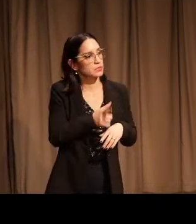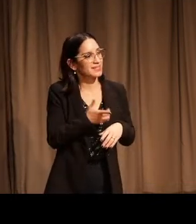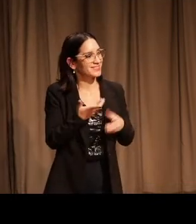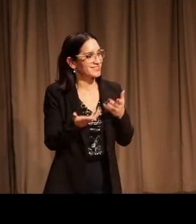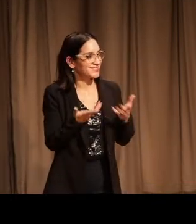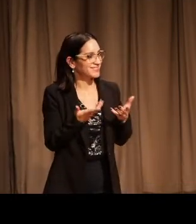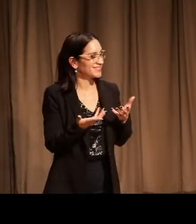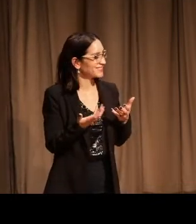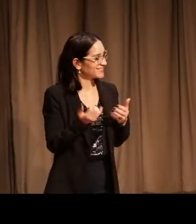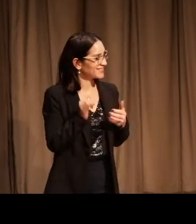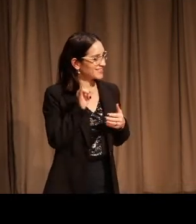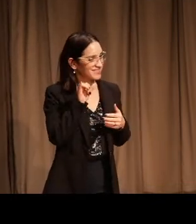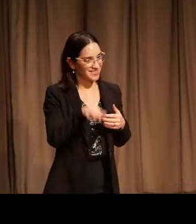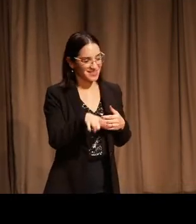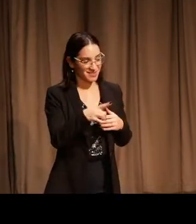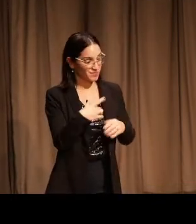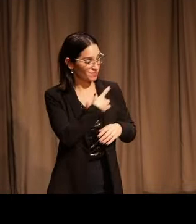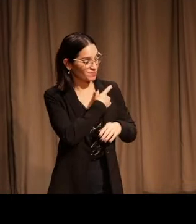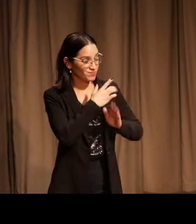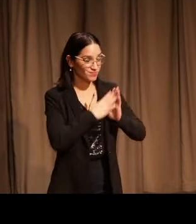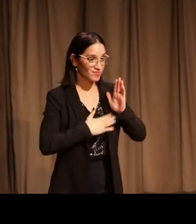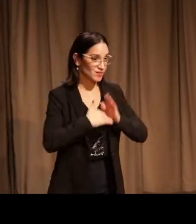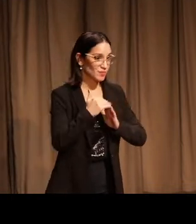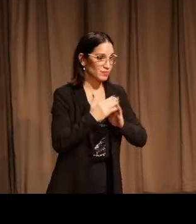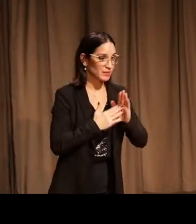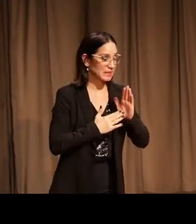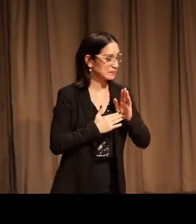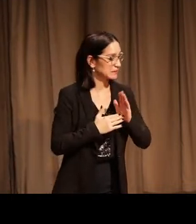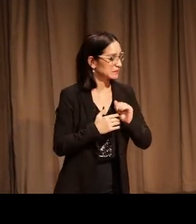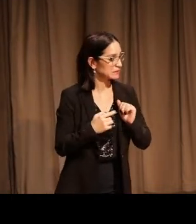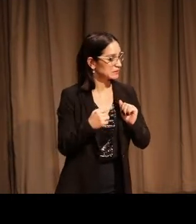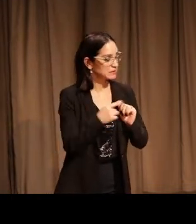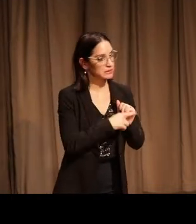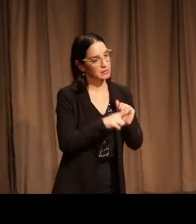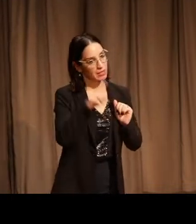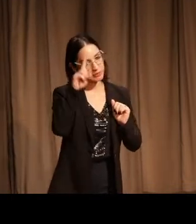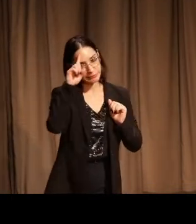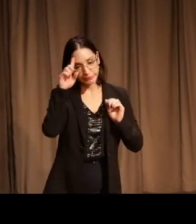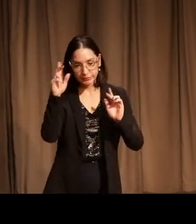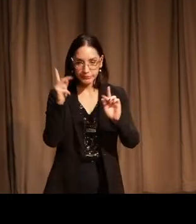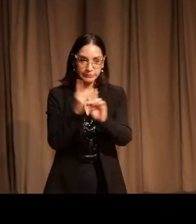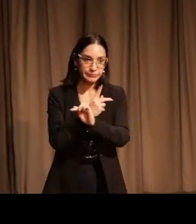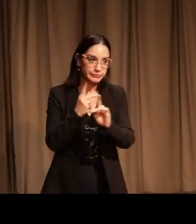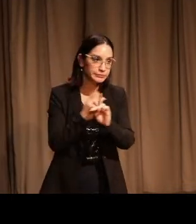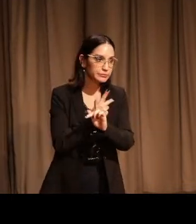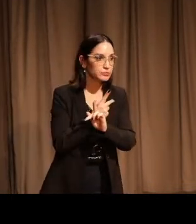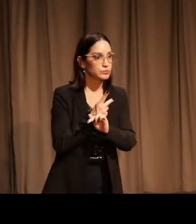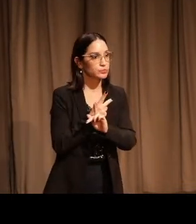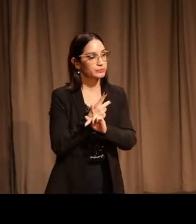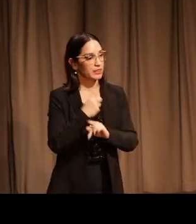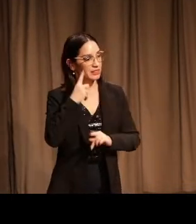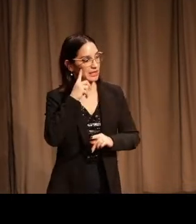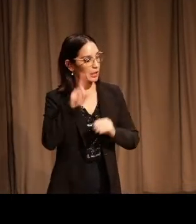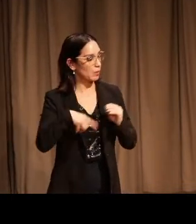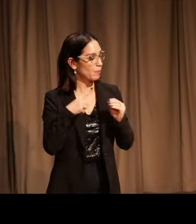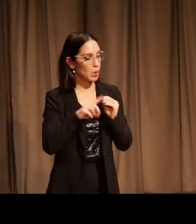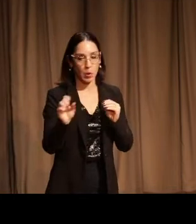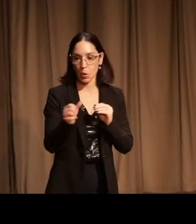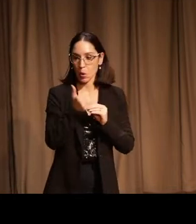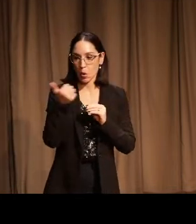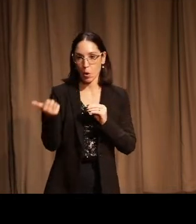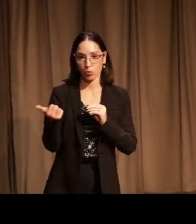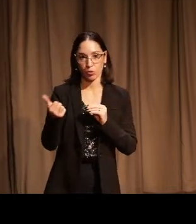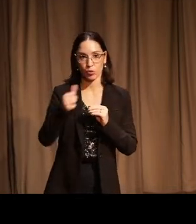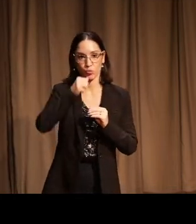like this painting, temperance. I put myself together of other women. I